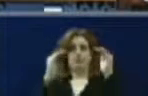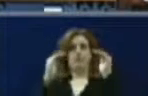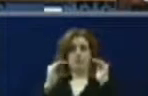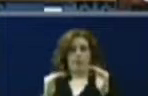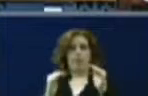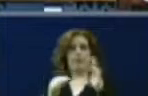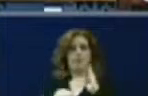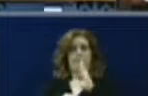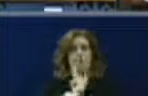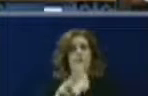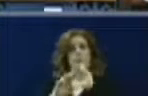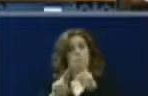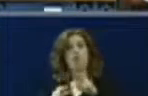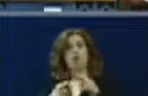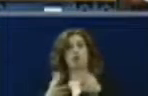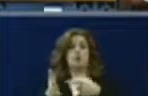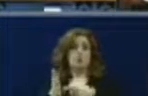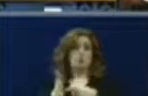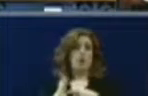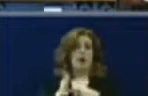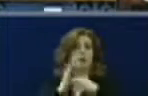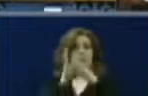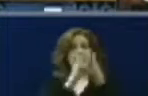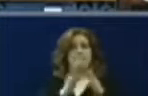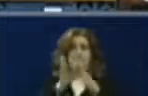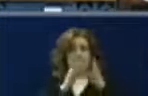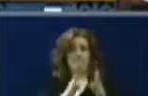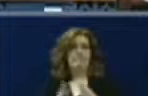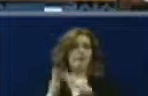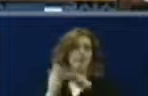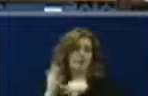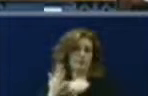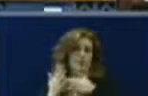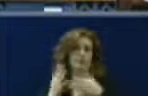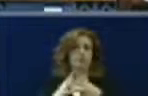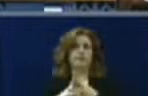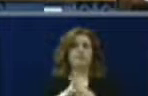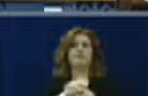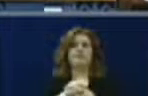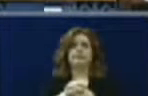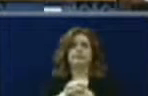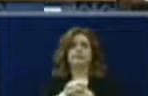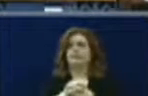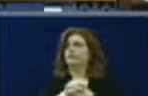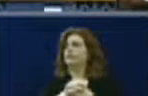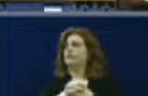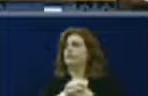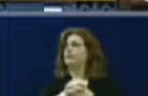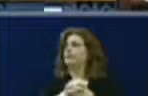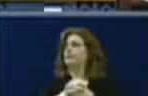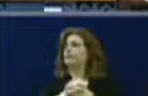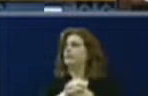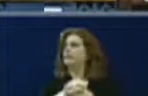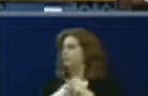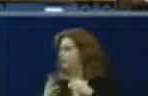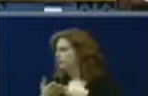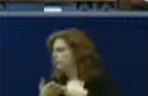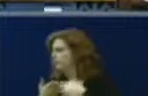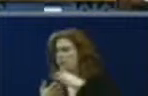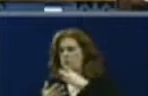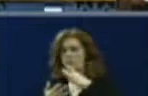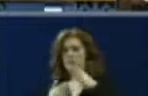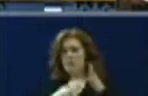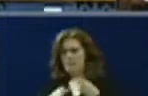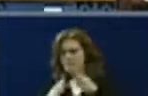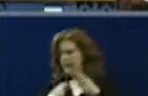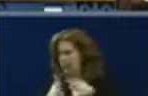reports, requests, and planning calendar. And why don't we tackle the calendar, planning calendar first this time. Are there